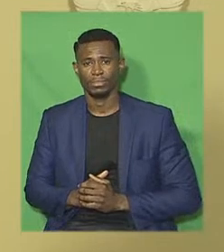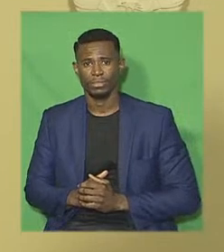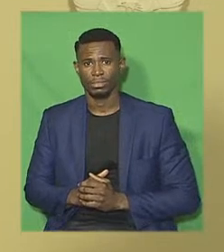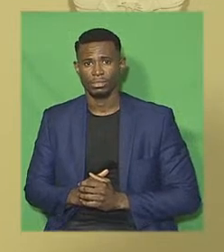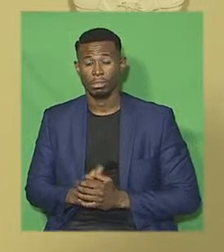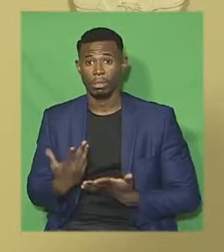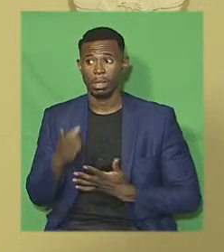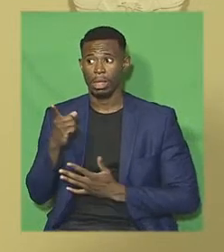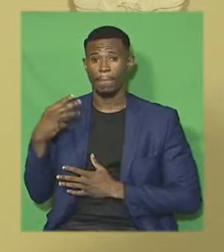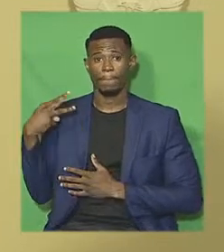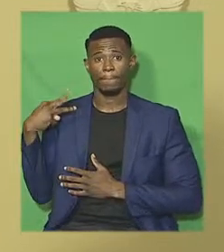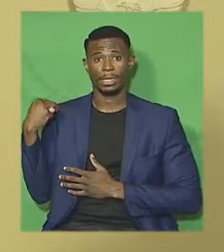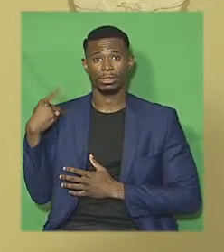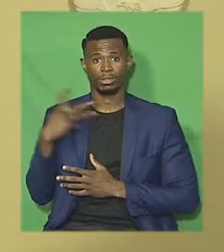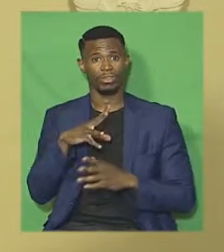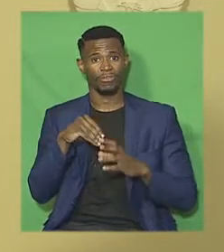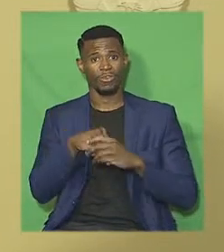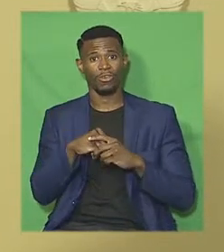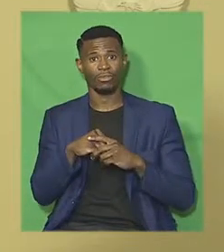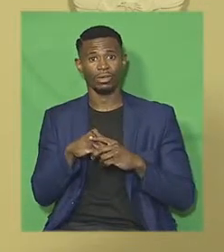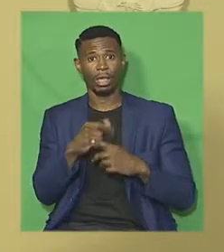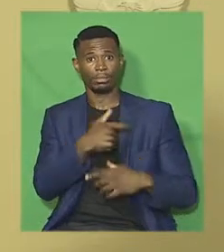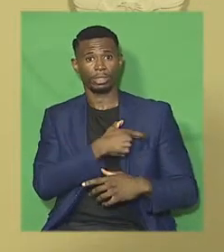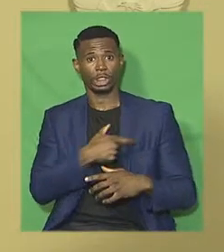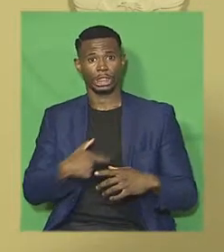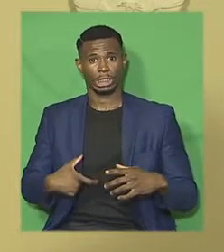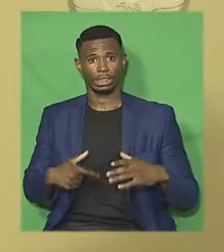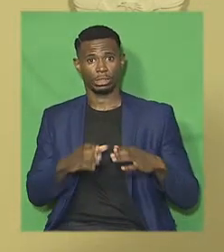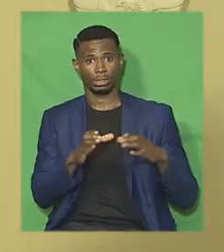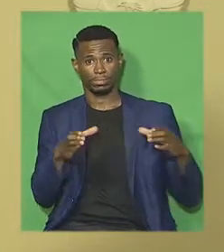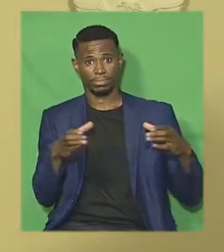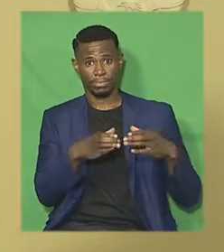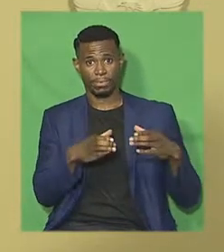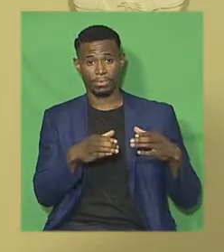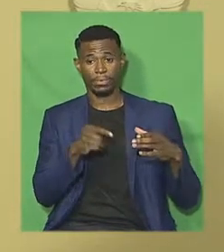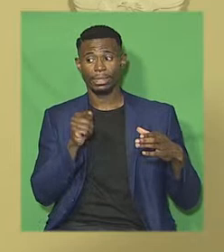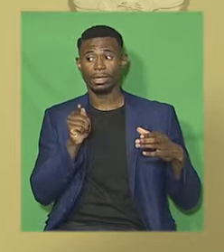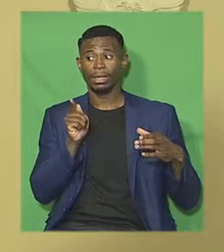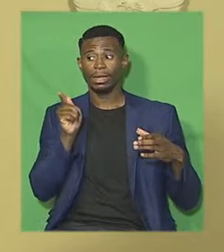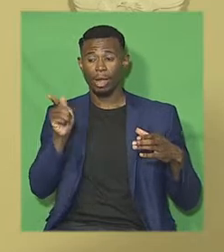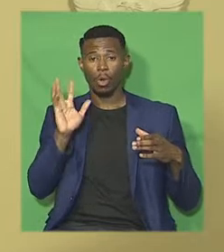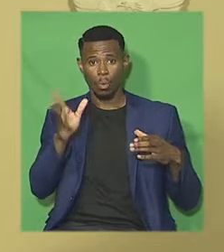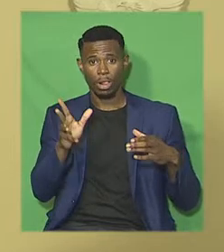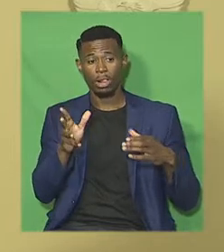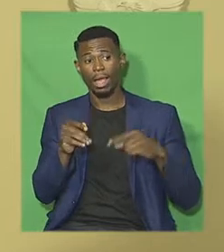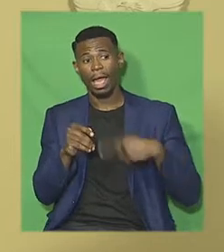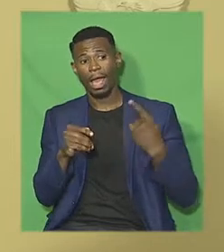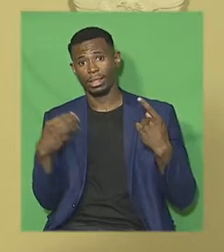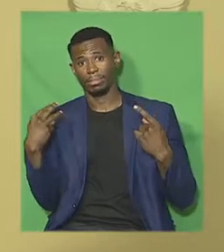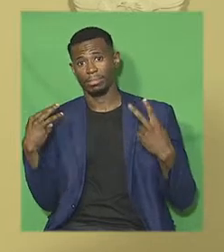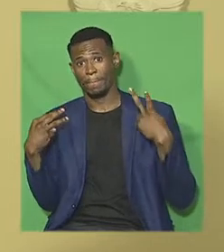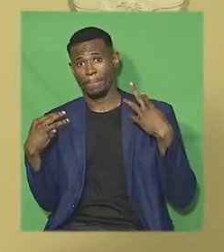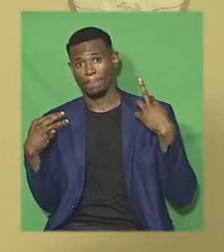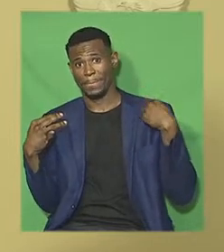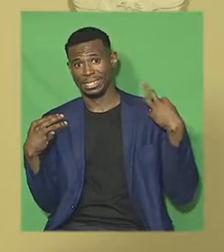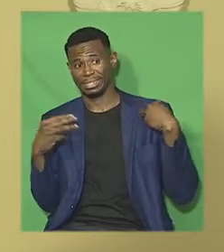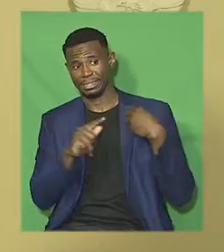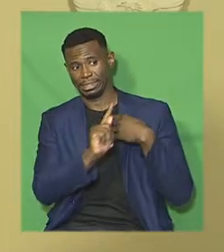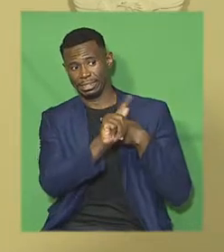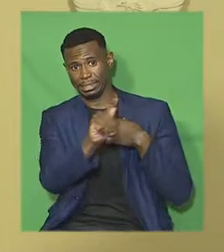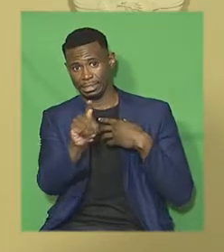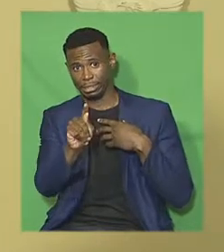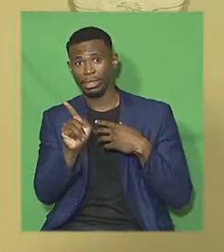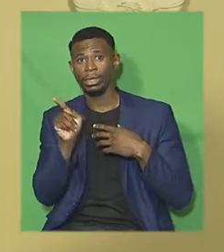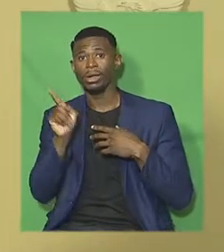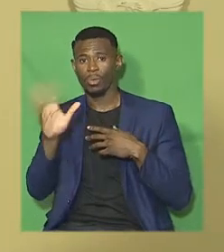The Minister in the Presidency for Electricity will liaise with other relevant ministers to ensure coherence in